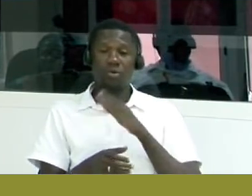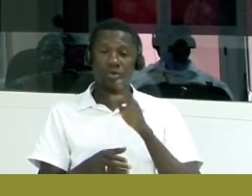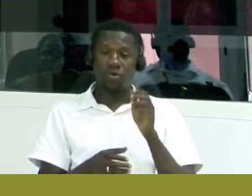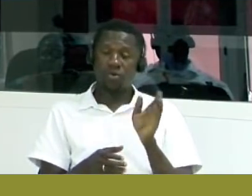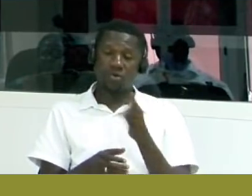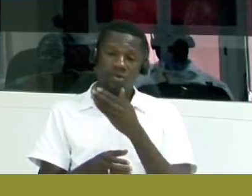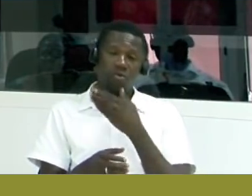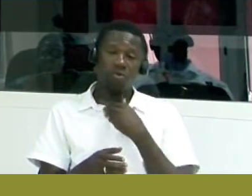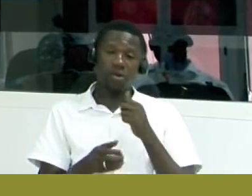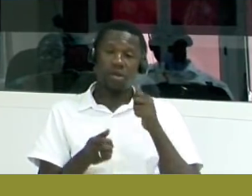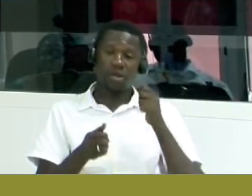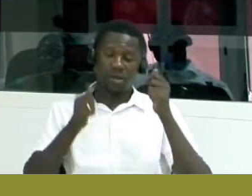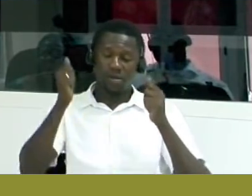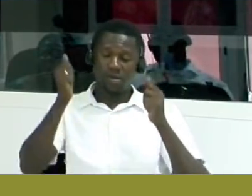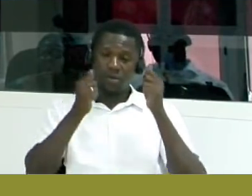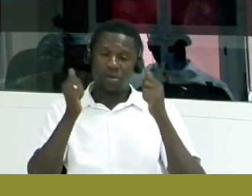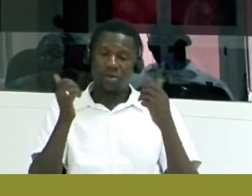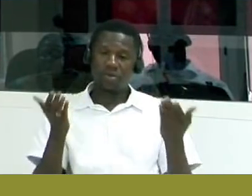that?